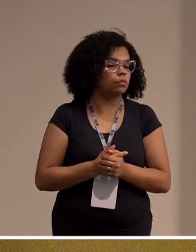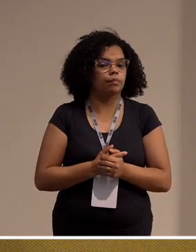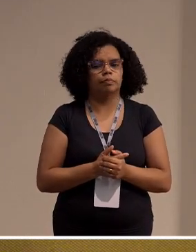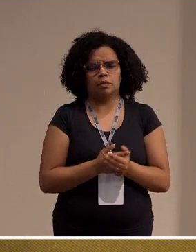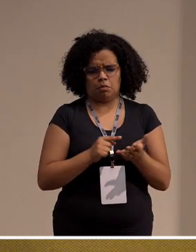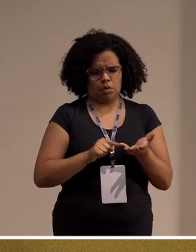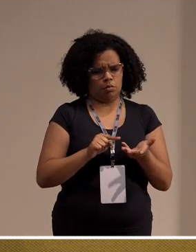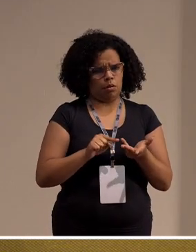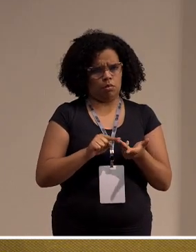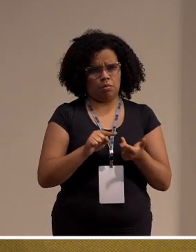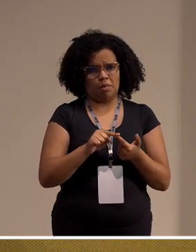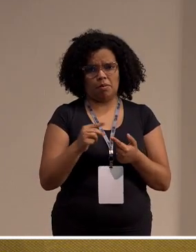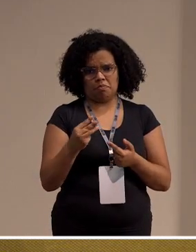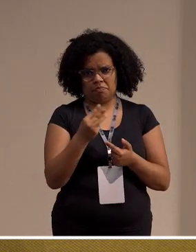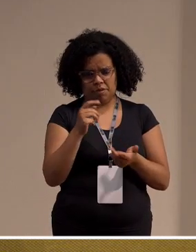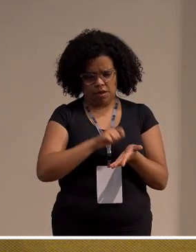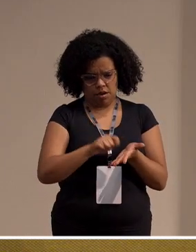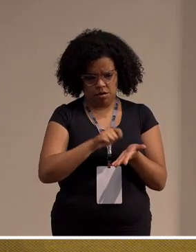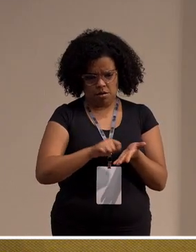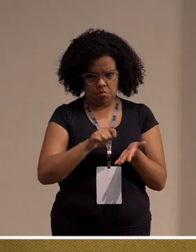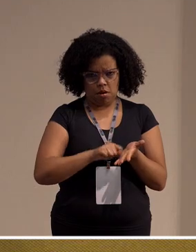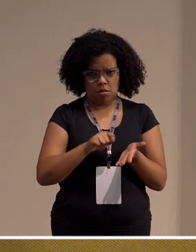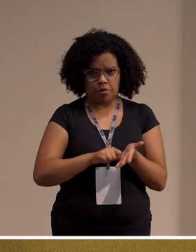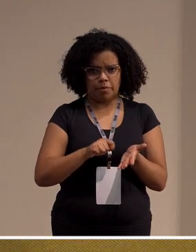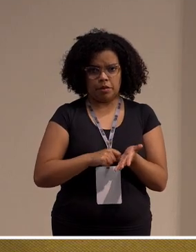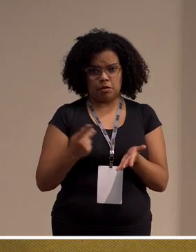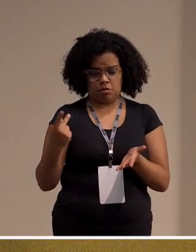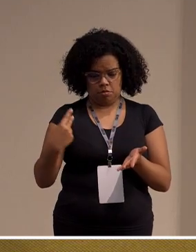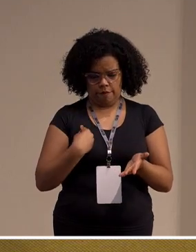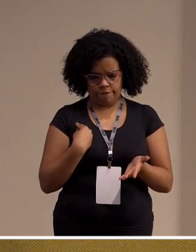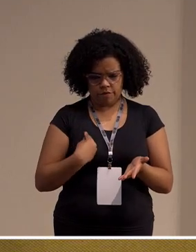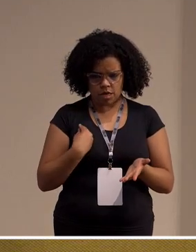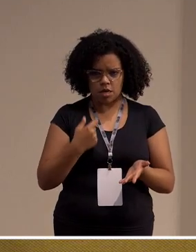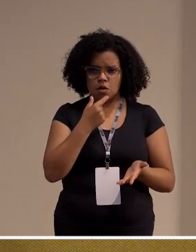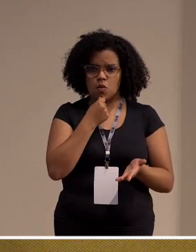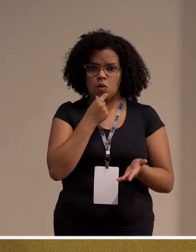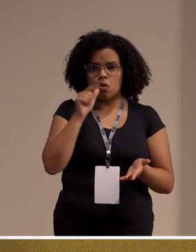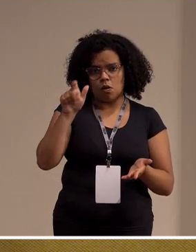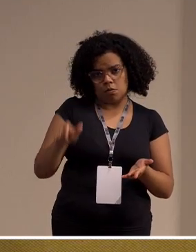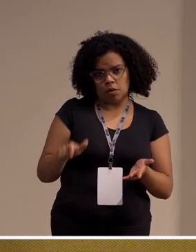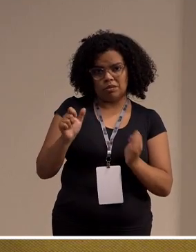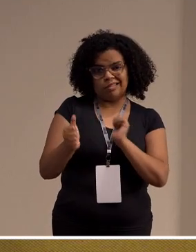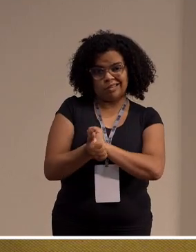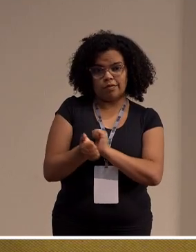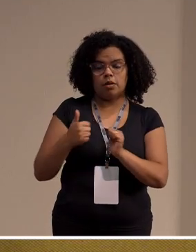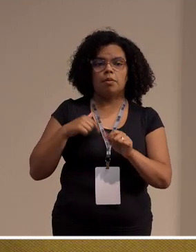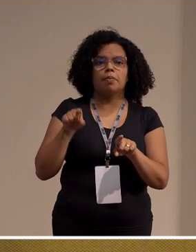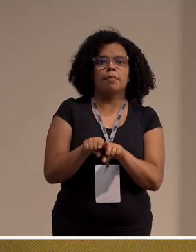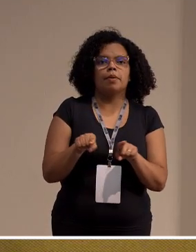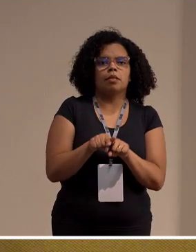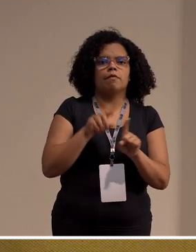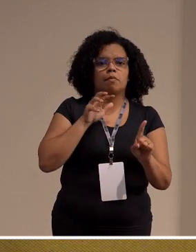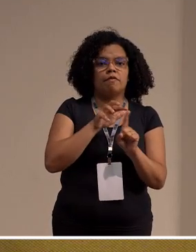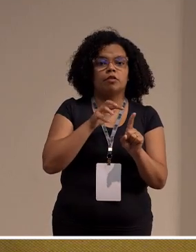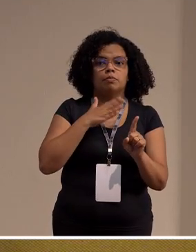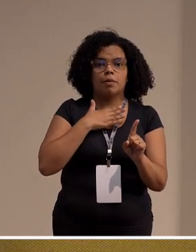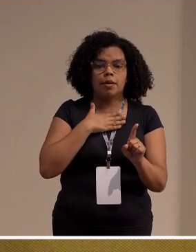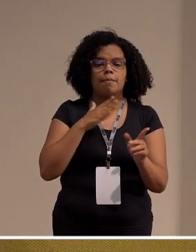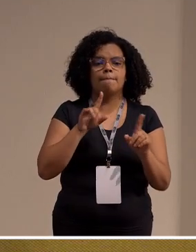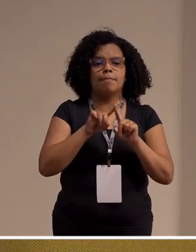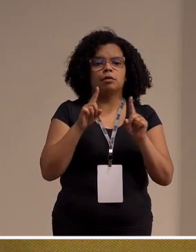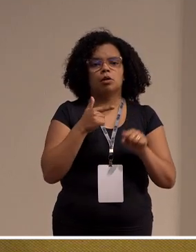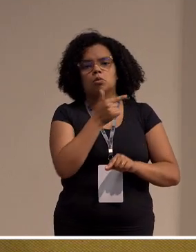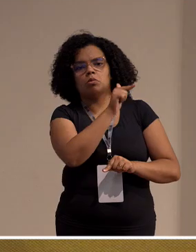narratives, three memoirs about his life. Those are very influential, not just to me, but to other writers who write about the